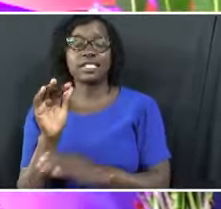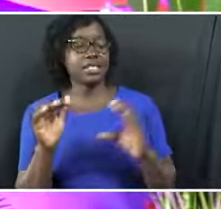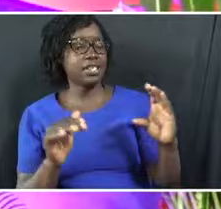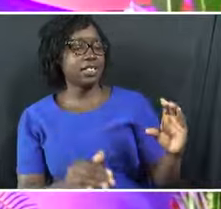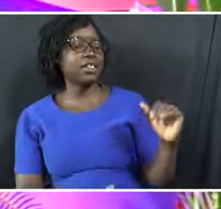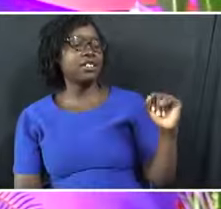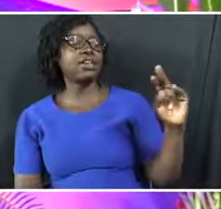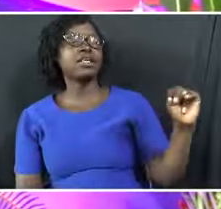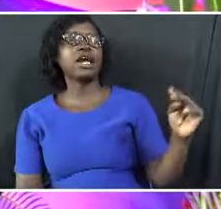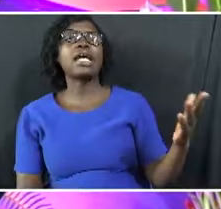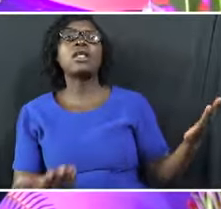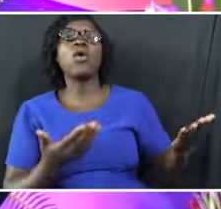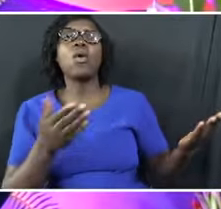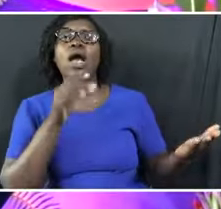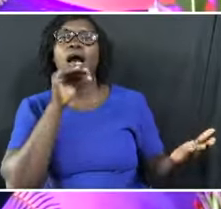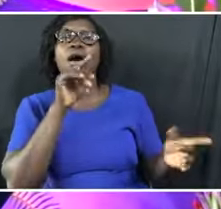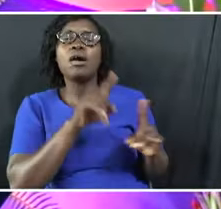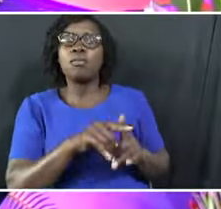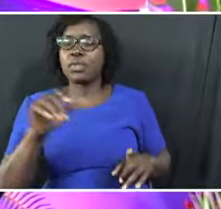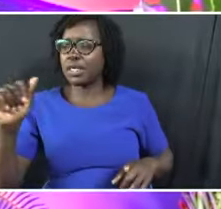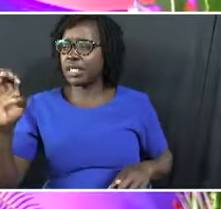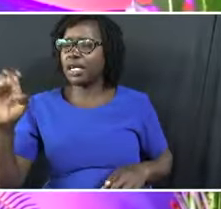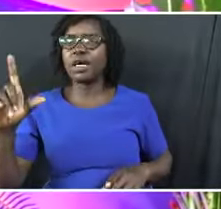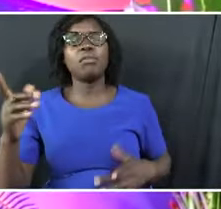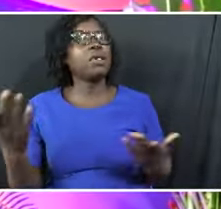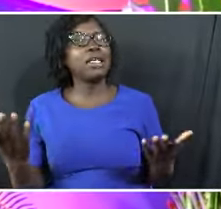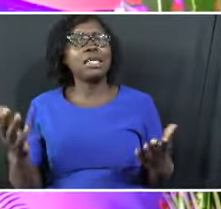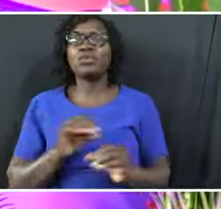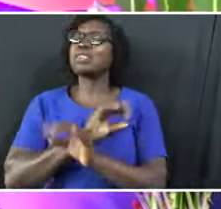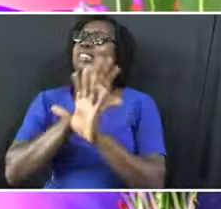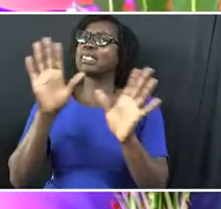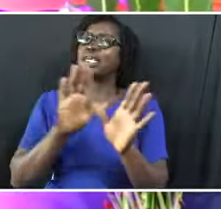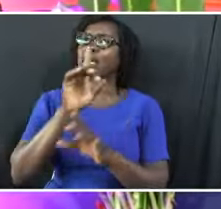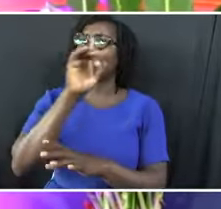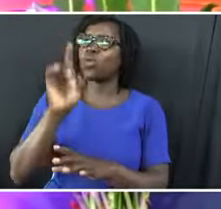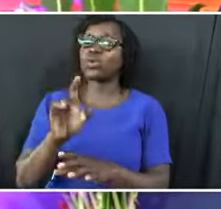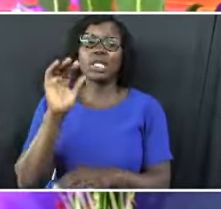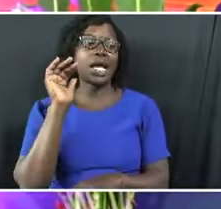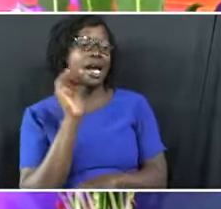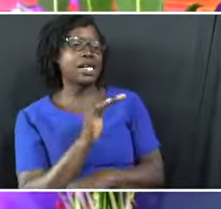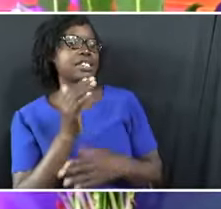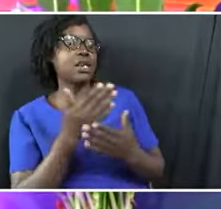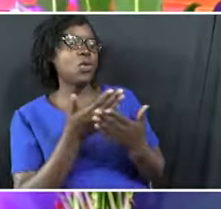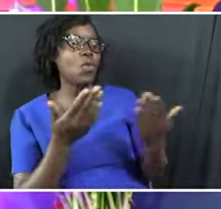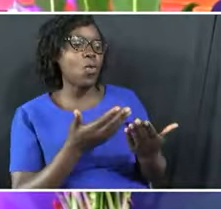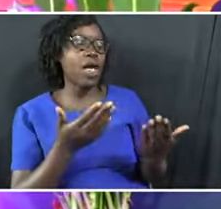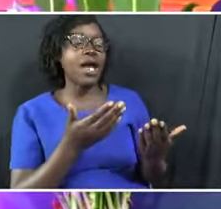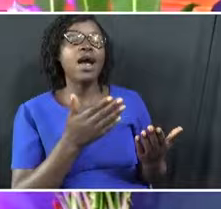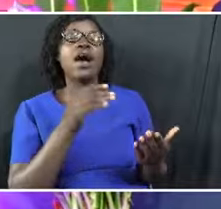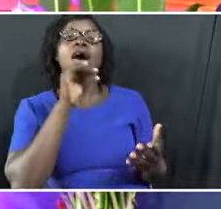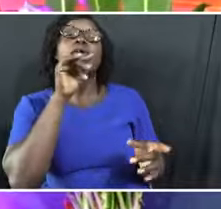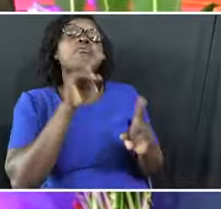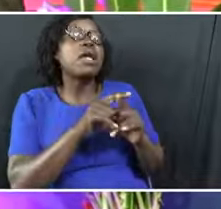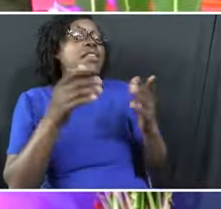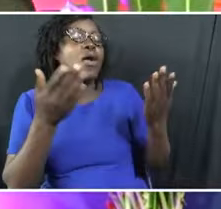the whereabouts of his brother, the question was very clear by asking, where is your brother